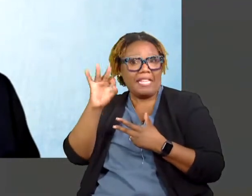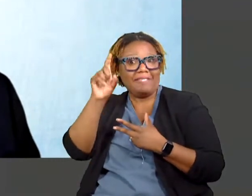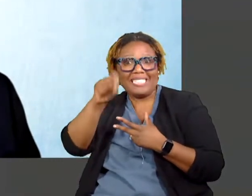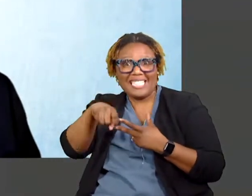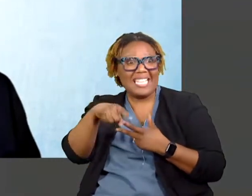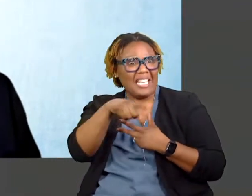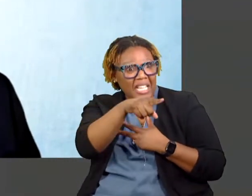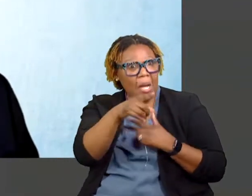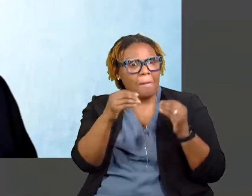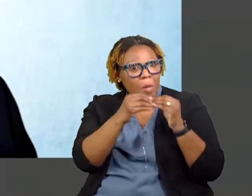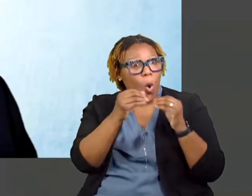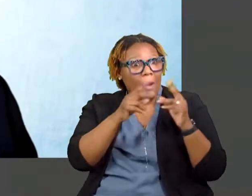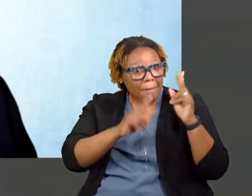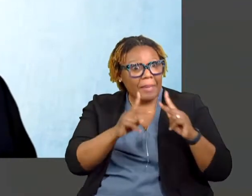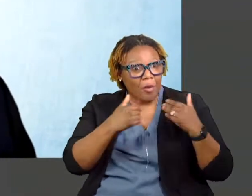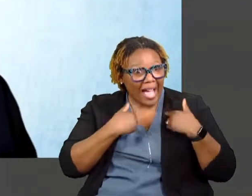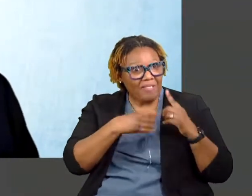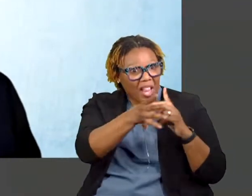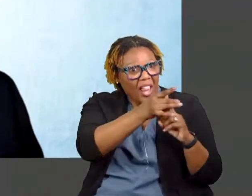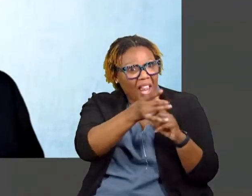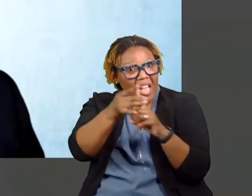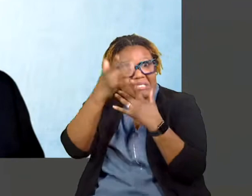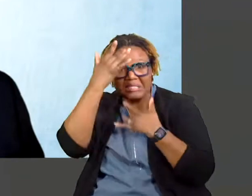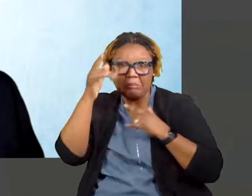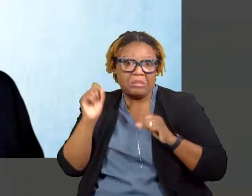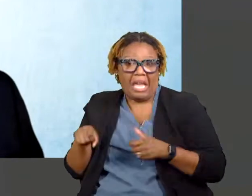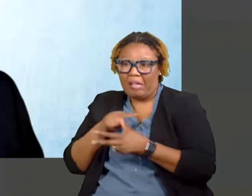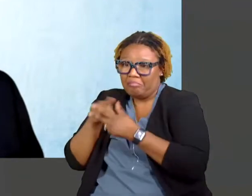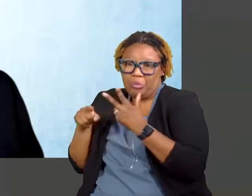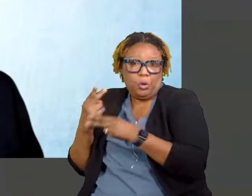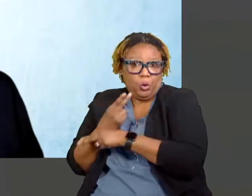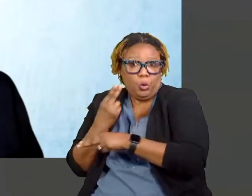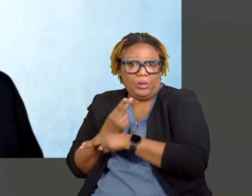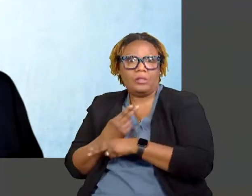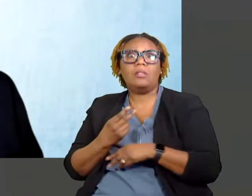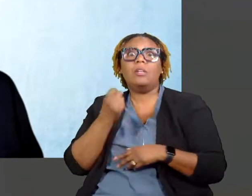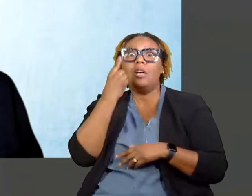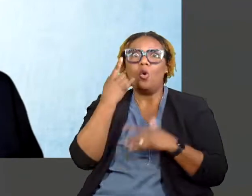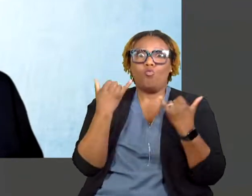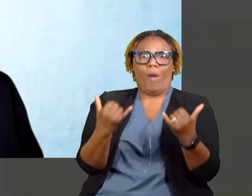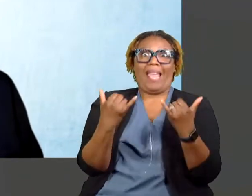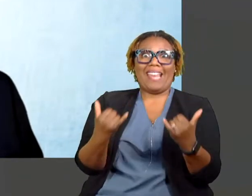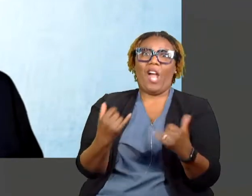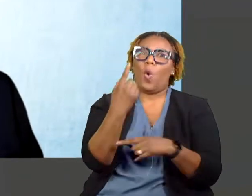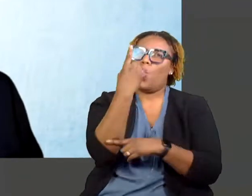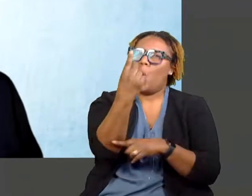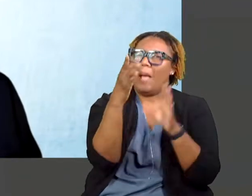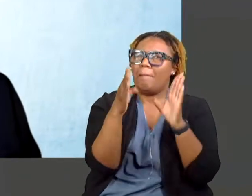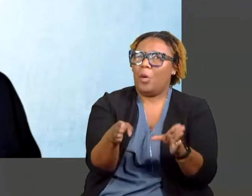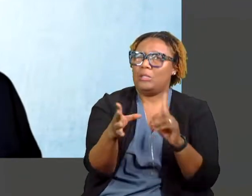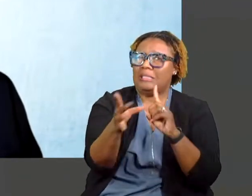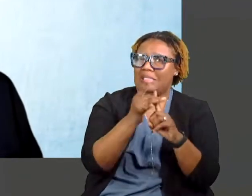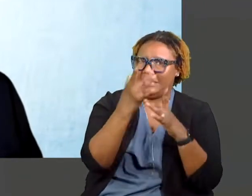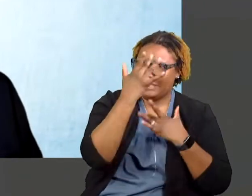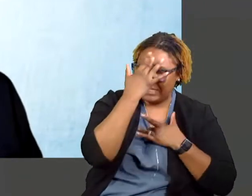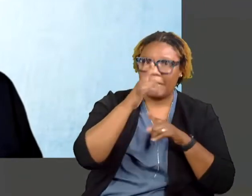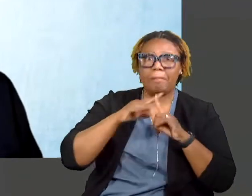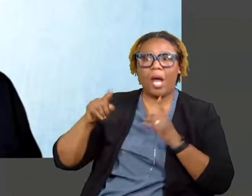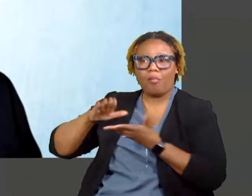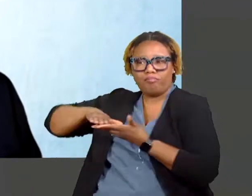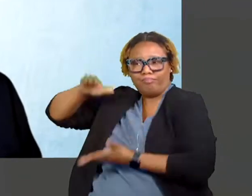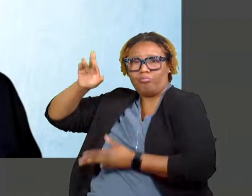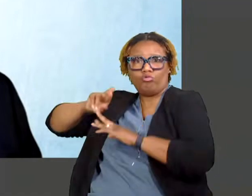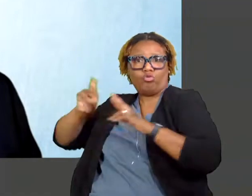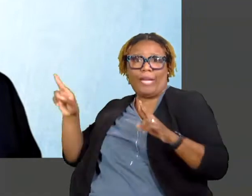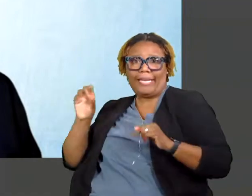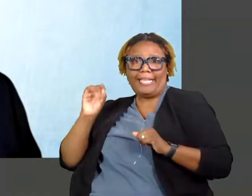cases. As Dr. Shaw mentioned, still just one case, but we are ready if we need these. Last thing I'll touch on is